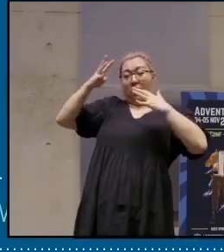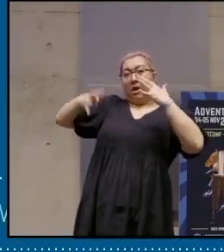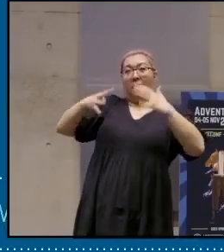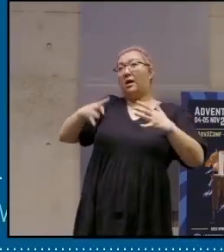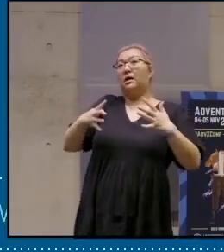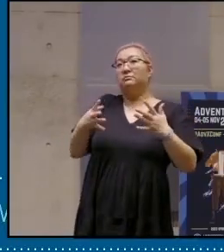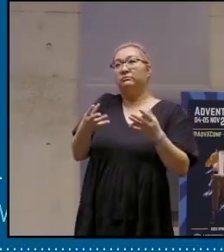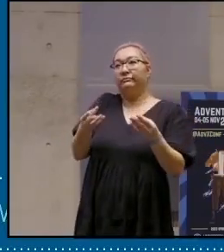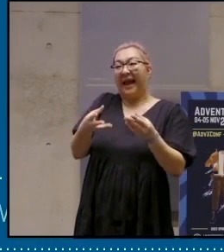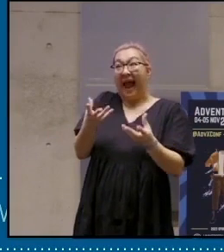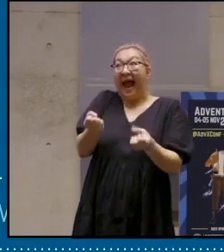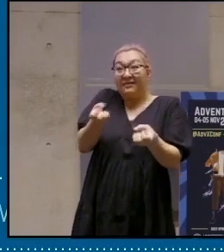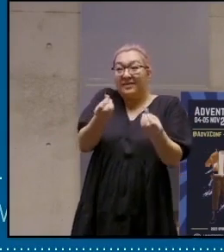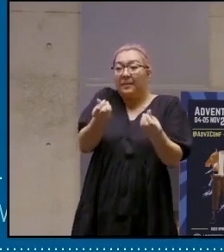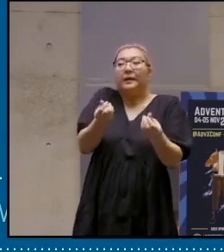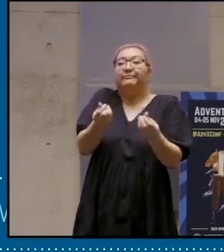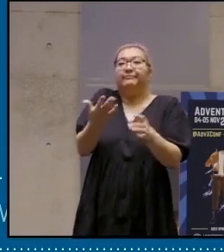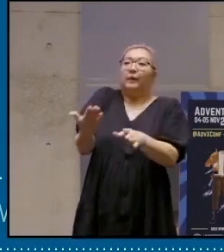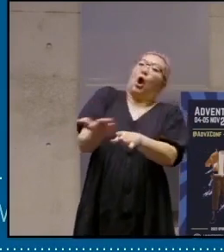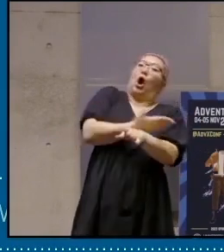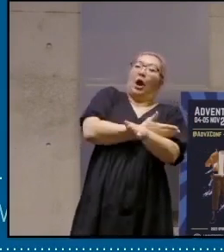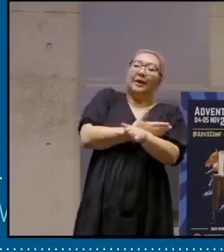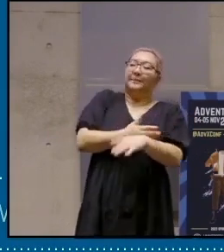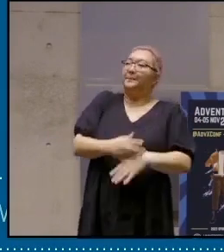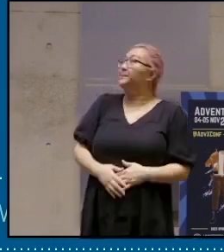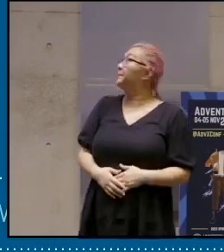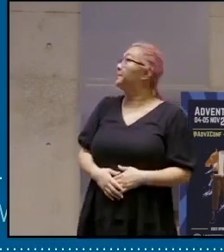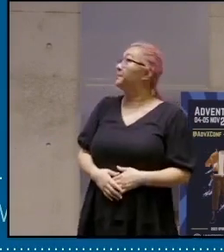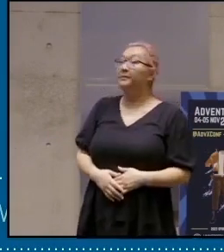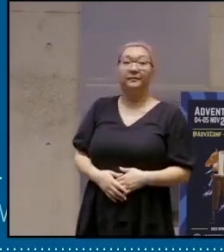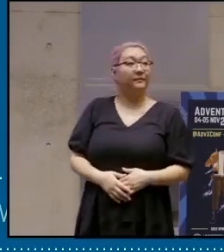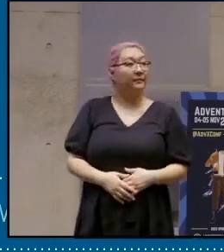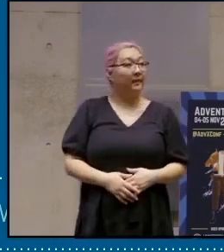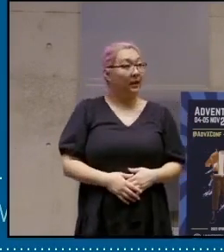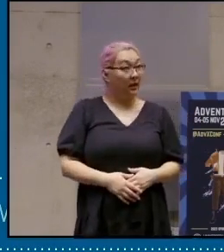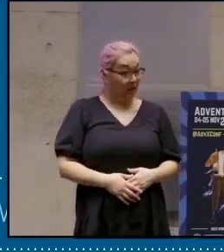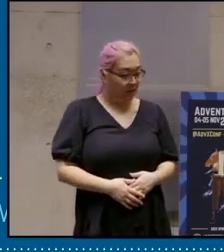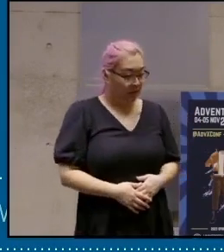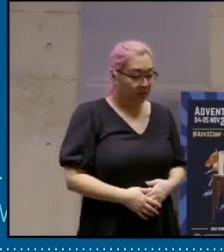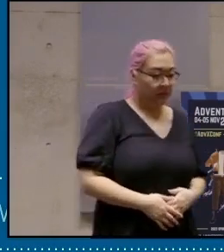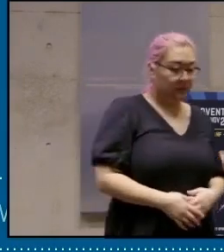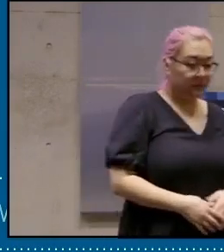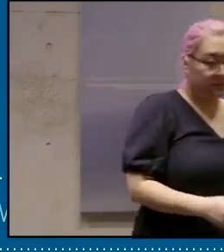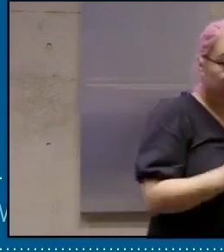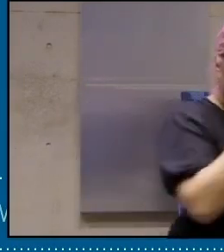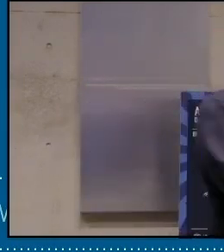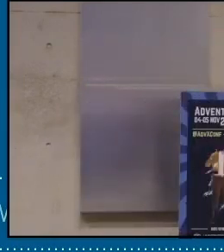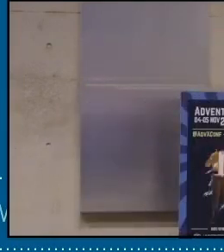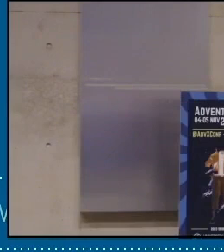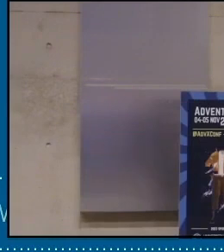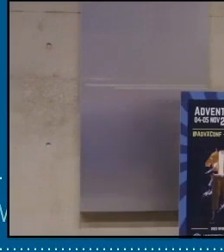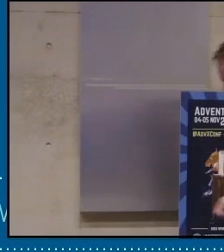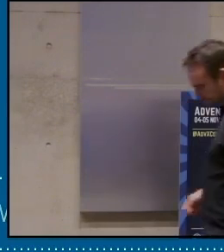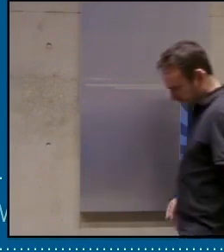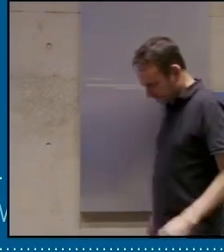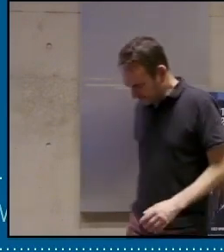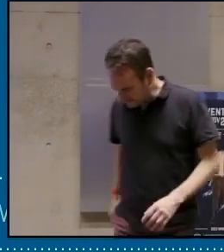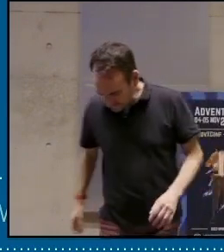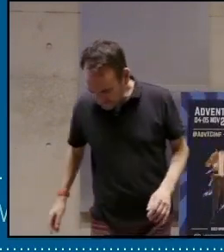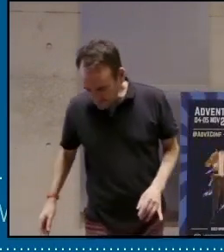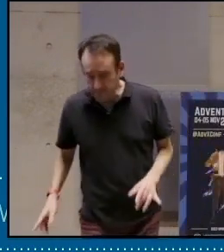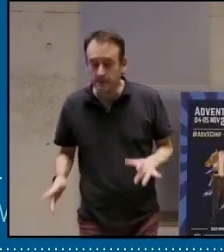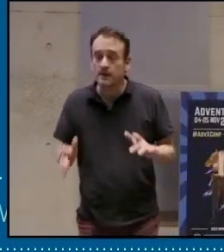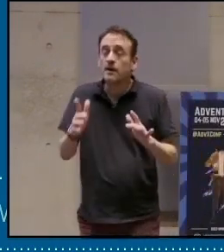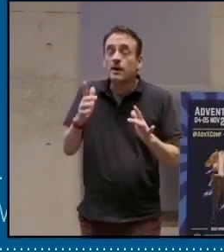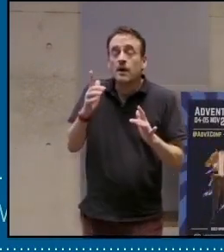the immaculate conception of an idea. I think that we bathe and we scrub our minds in a specific context. And I